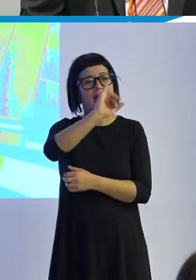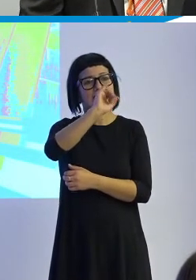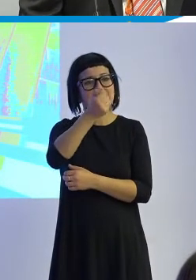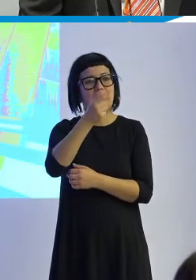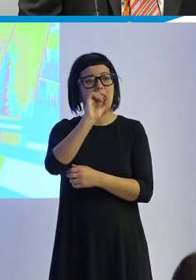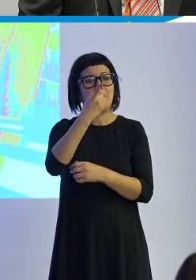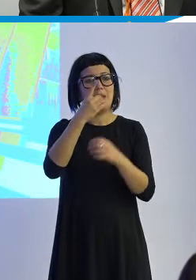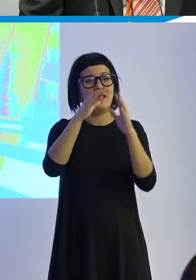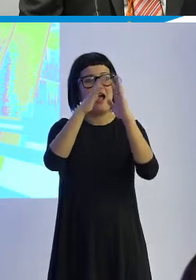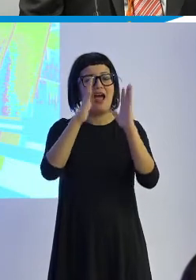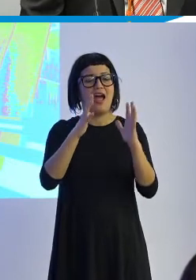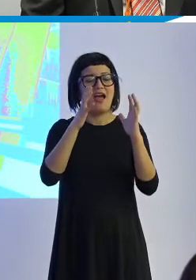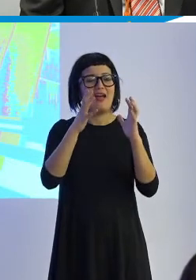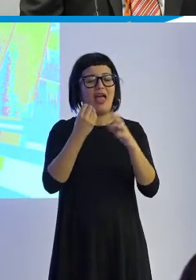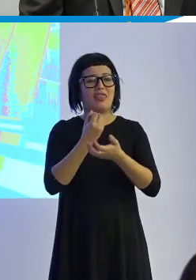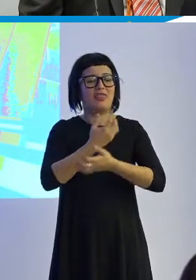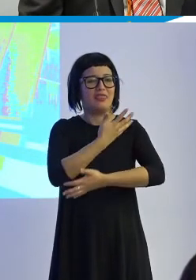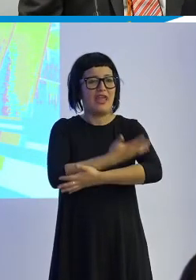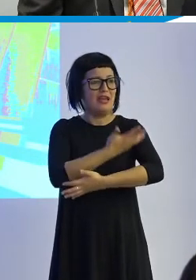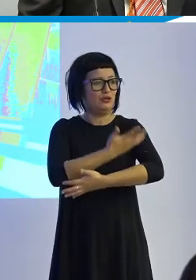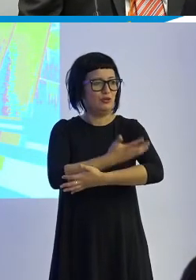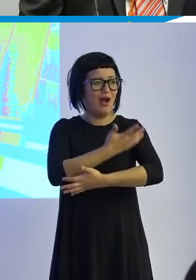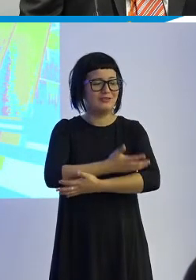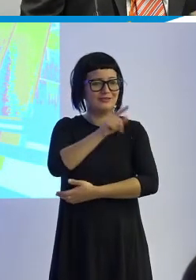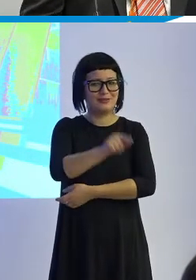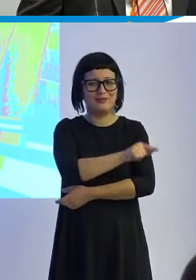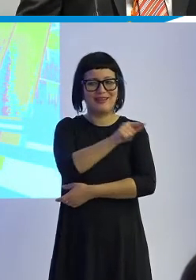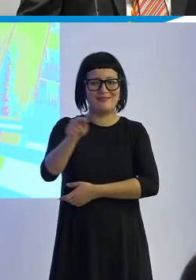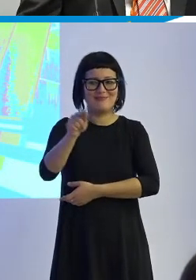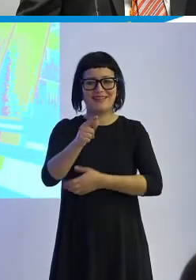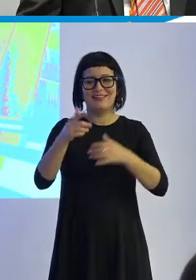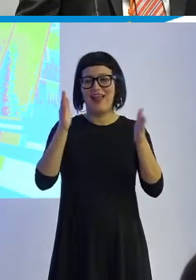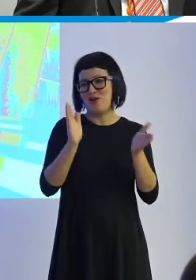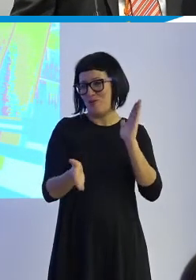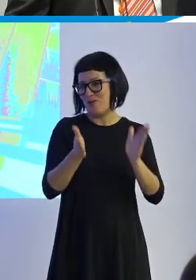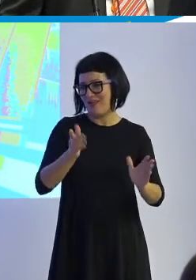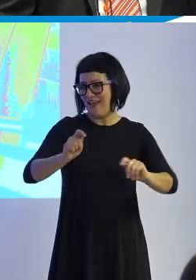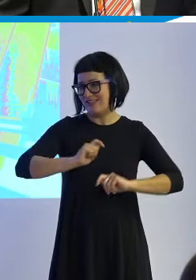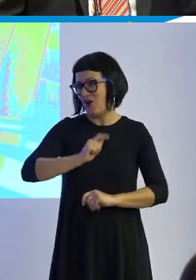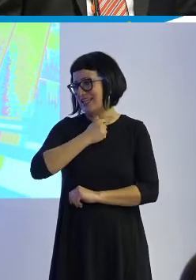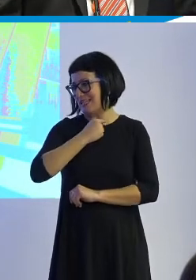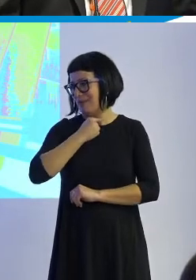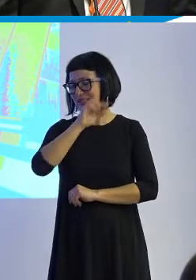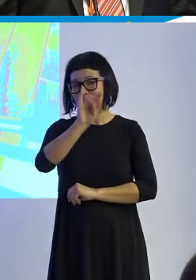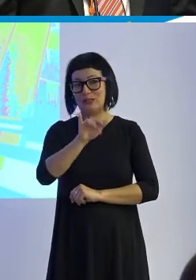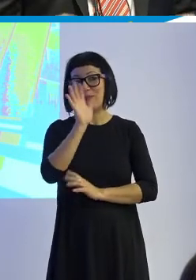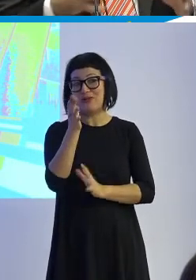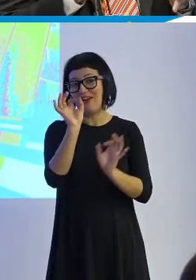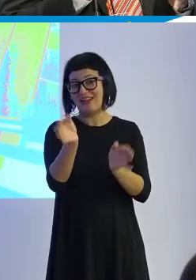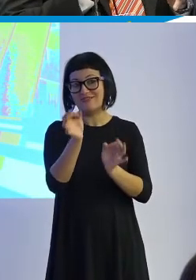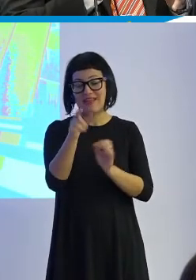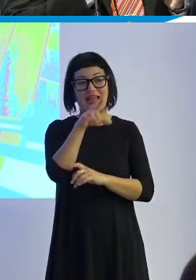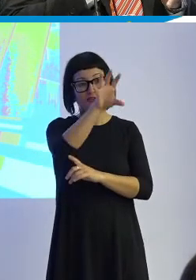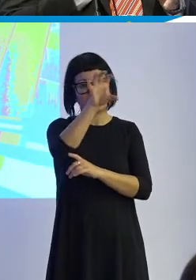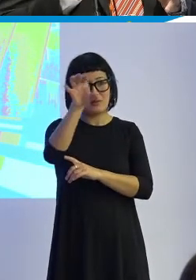of lechugas totally robotized this is something nice but the truth is that in those countries they